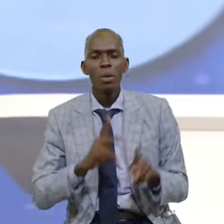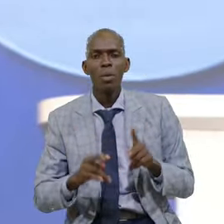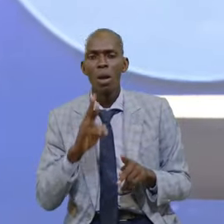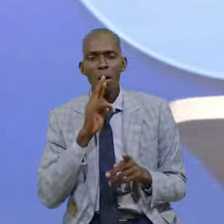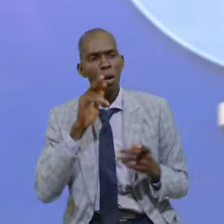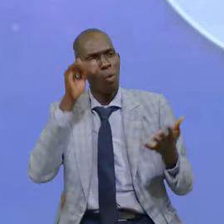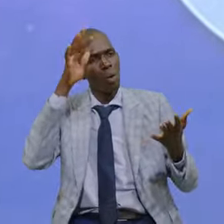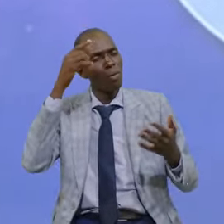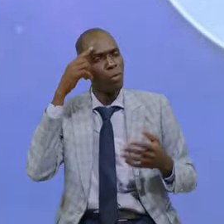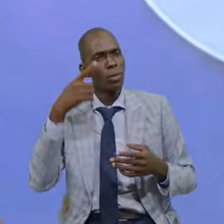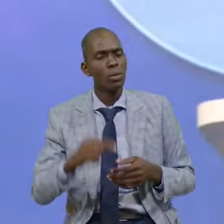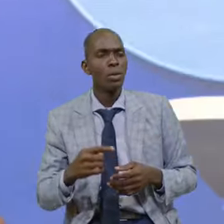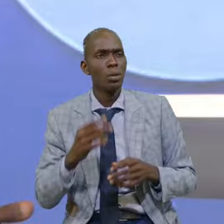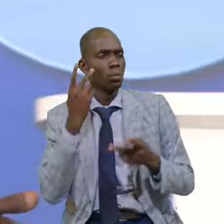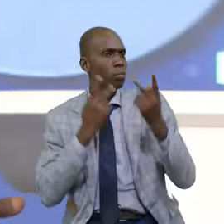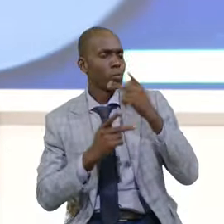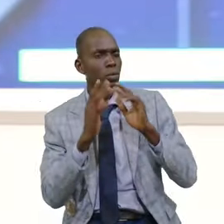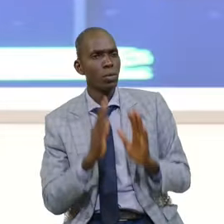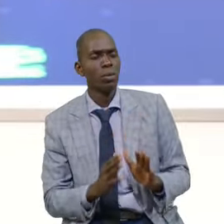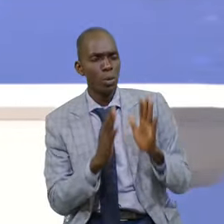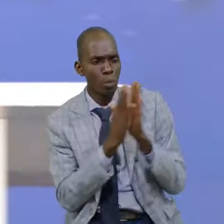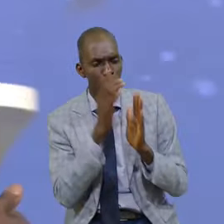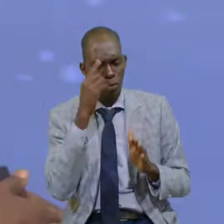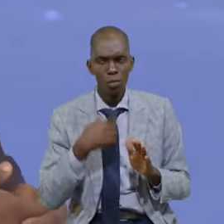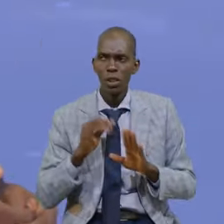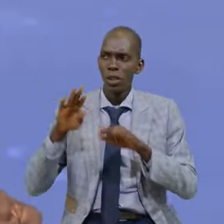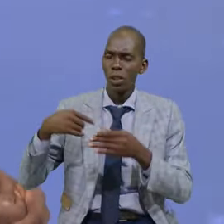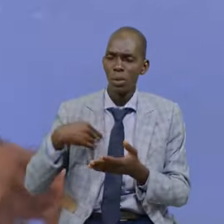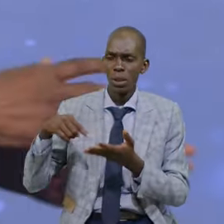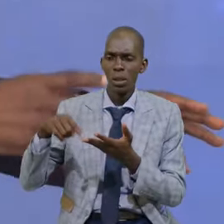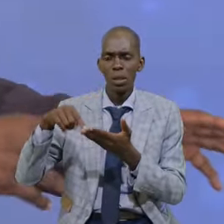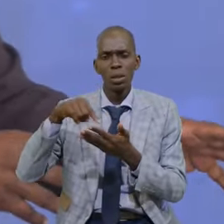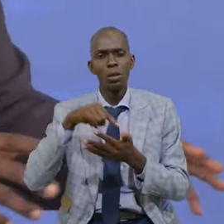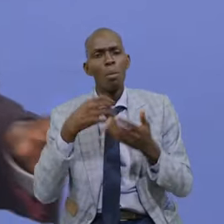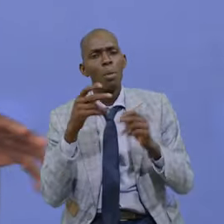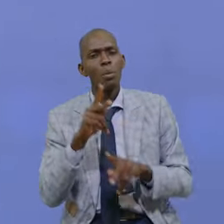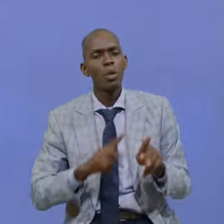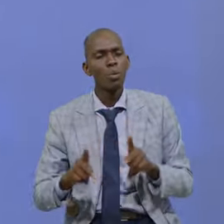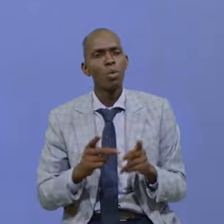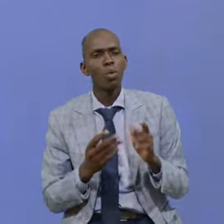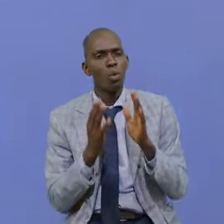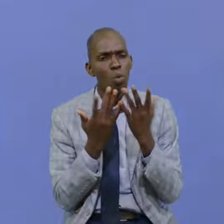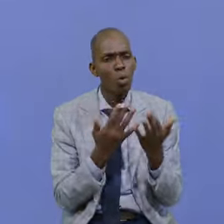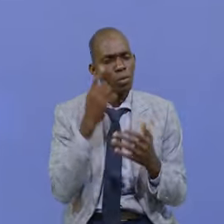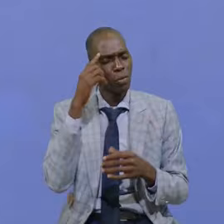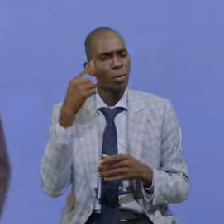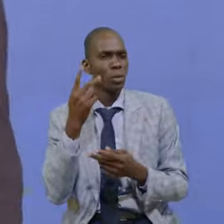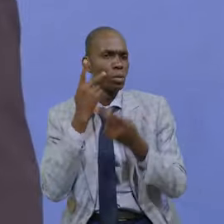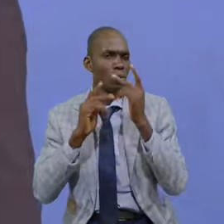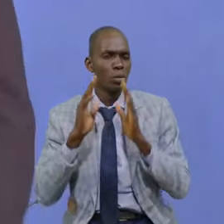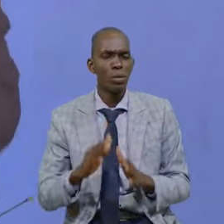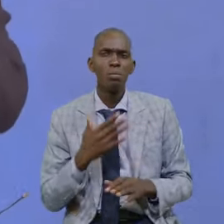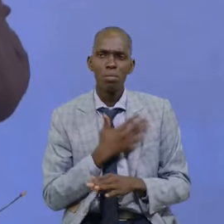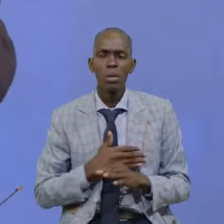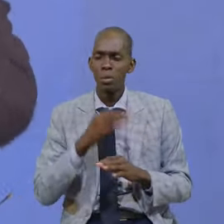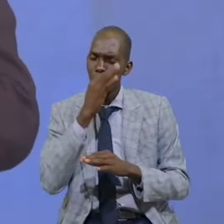for me. Pray for me. Give me this. Give me that. Many people are waiting for the prophet. Do this for me. Pray for me. Fast for me. He